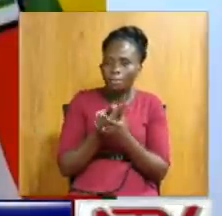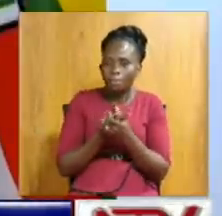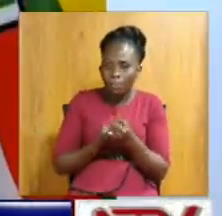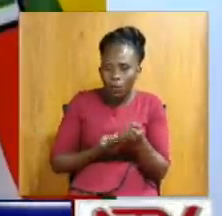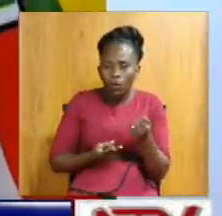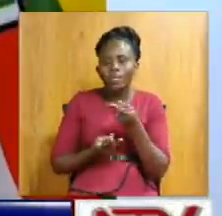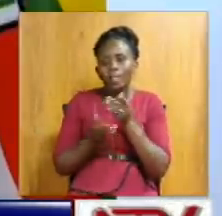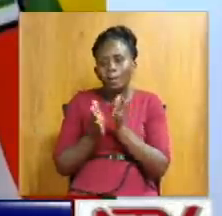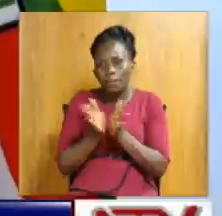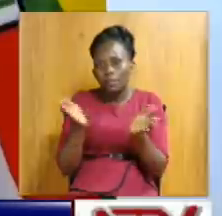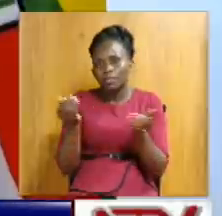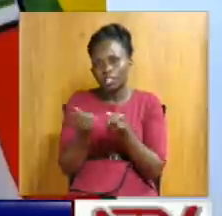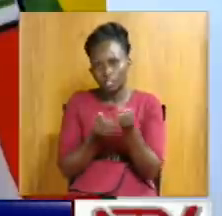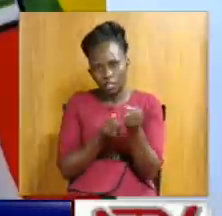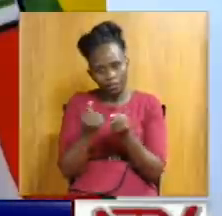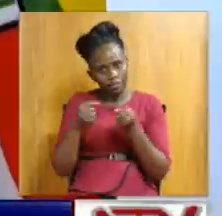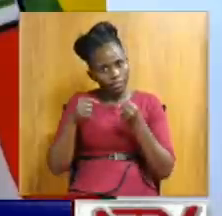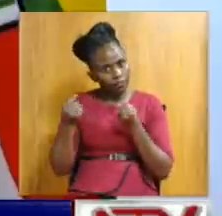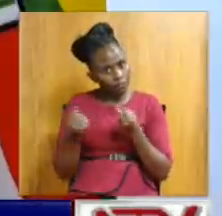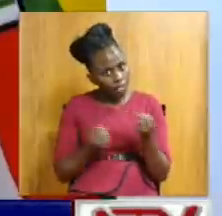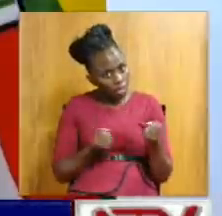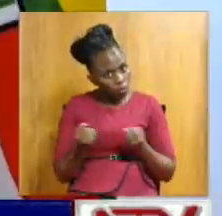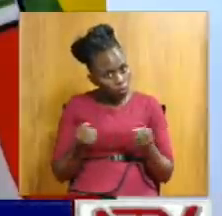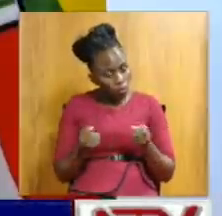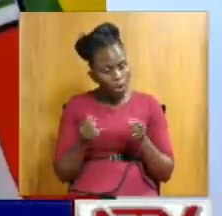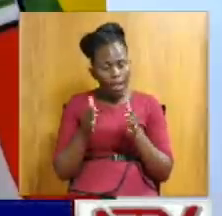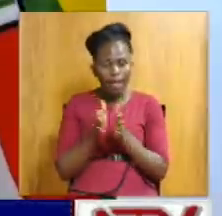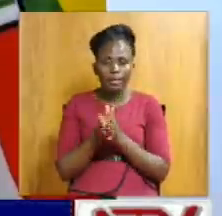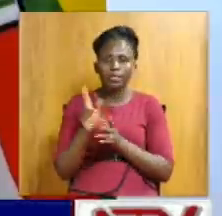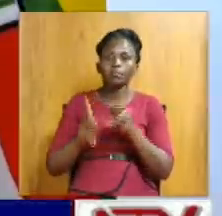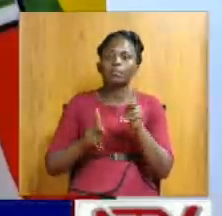public service vehicle and the travelers.